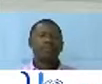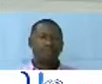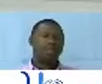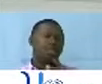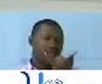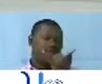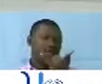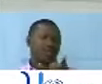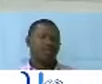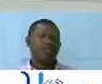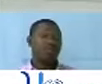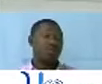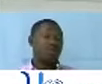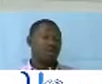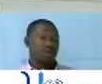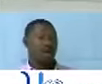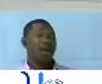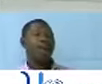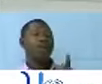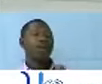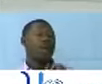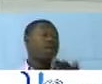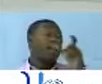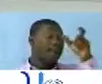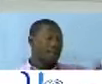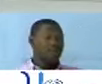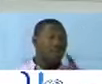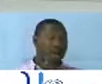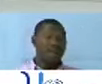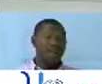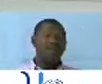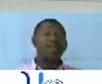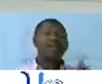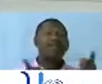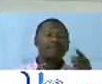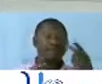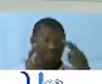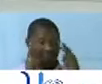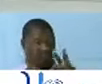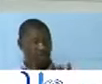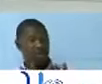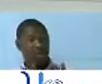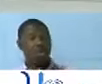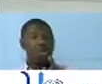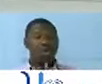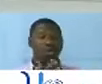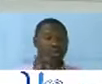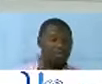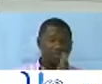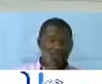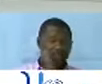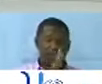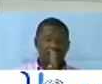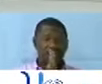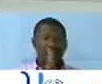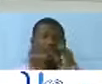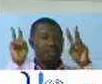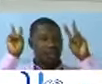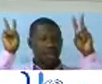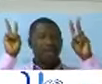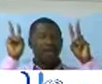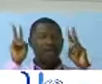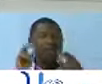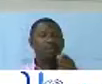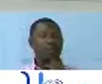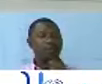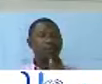Yes, and not only her, but anybody that had a dissenting or different view or is seen as opposing Jammeh. Du